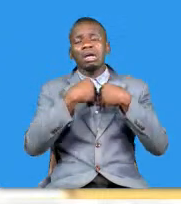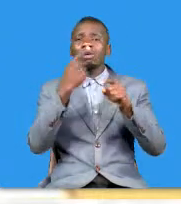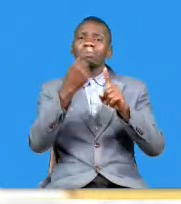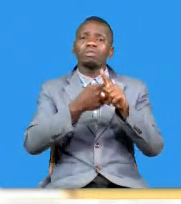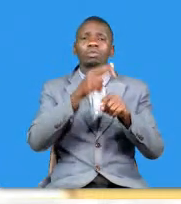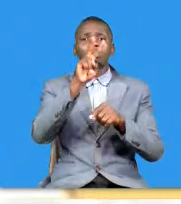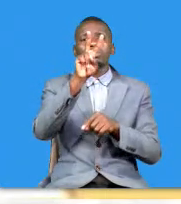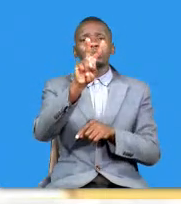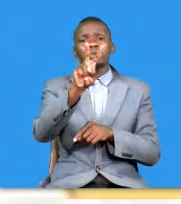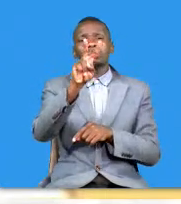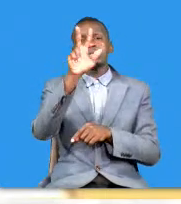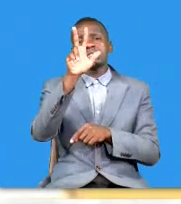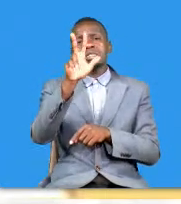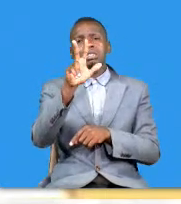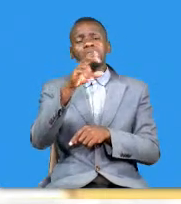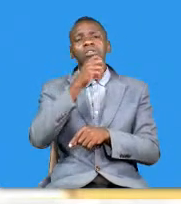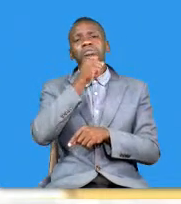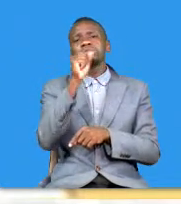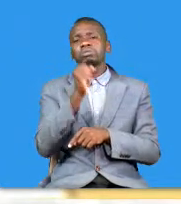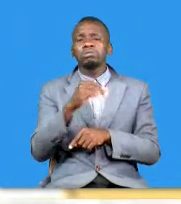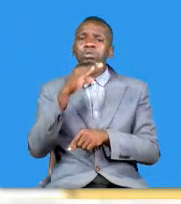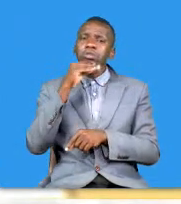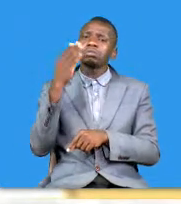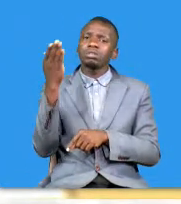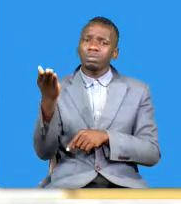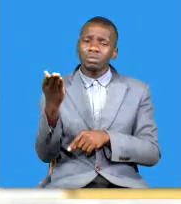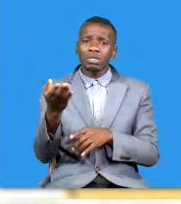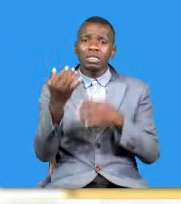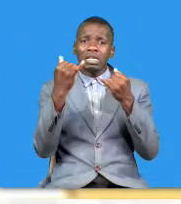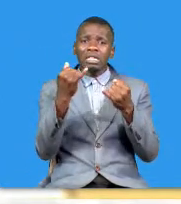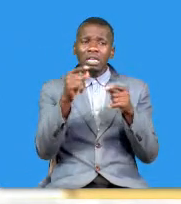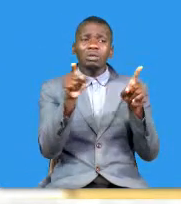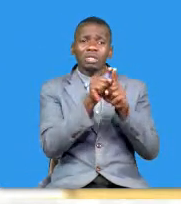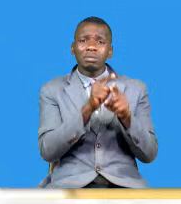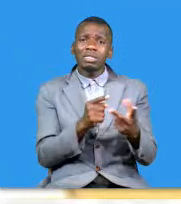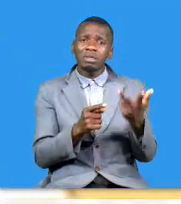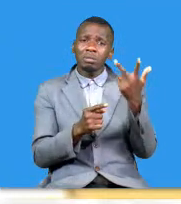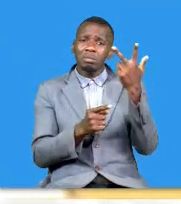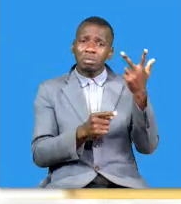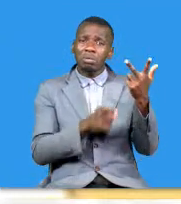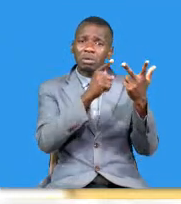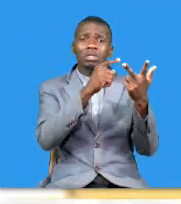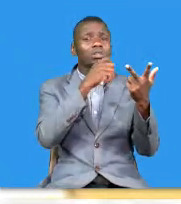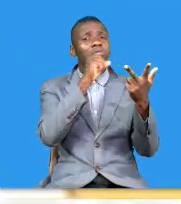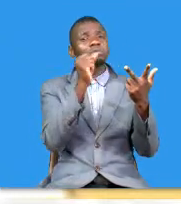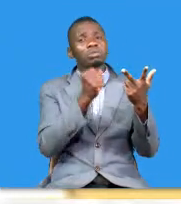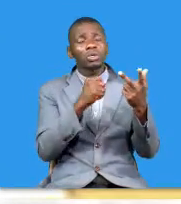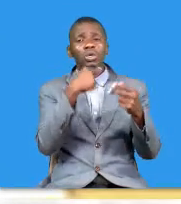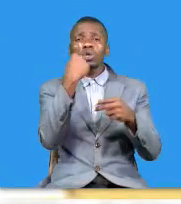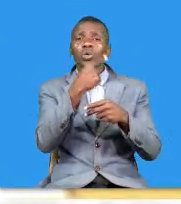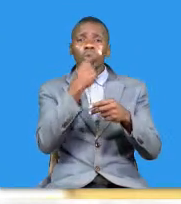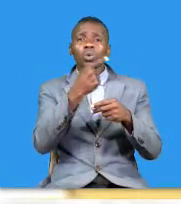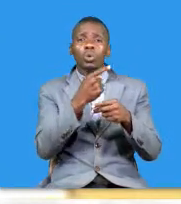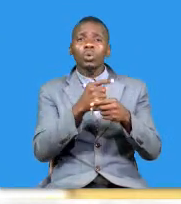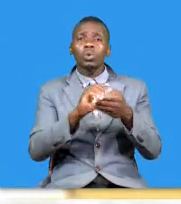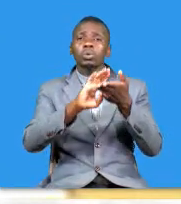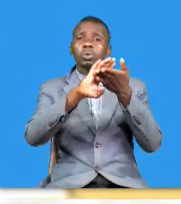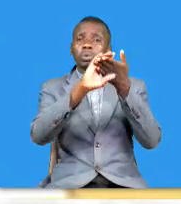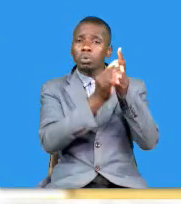man. It is about that 3-year-old girl that was being defiled by a neighbor